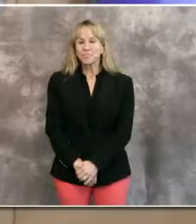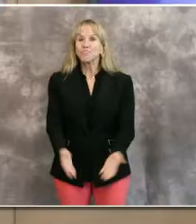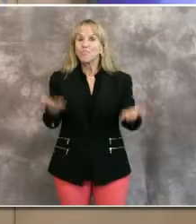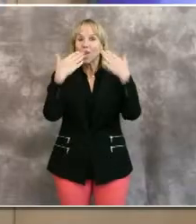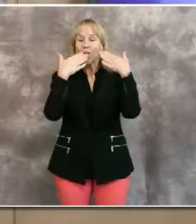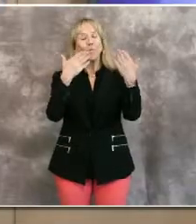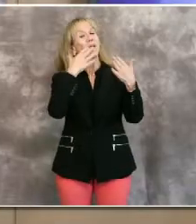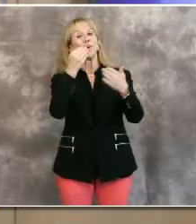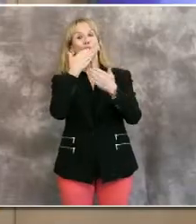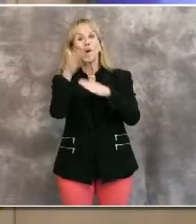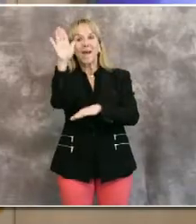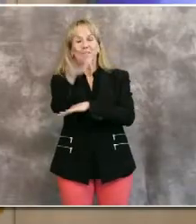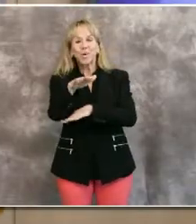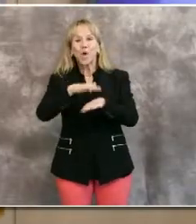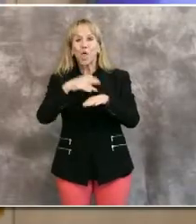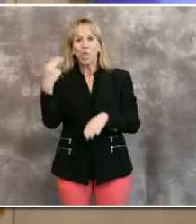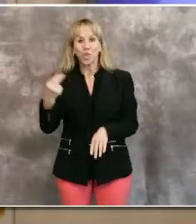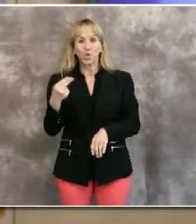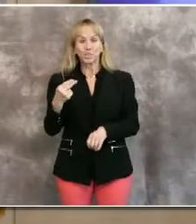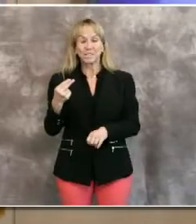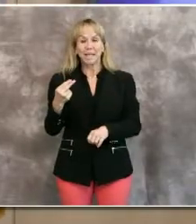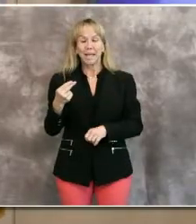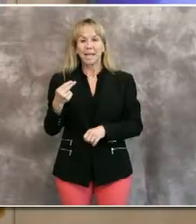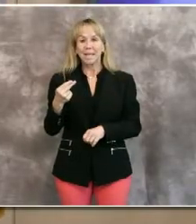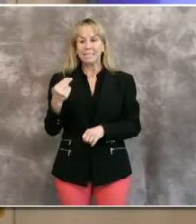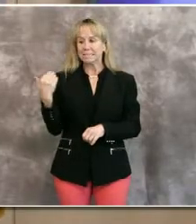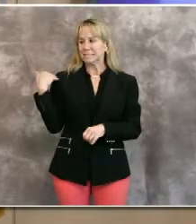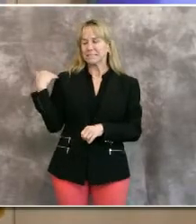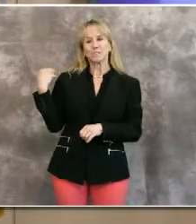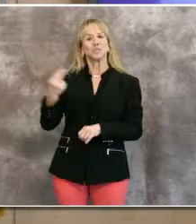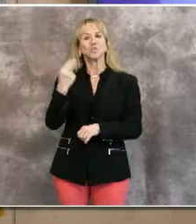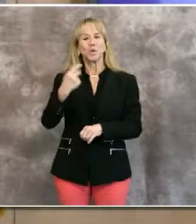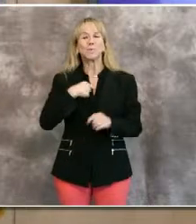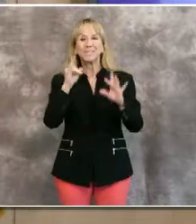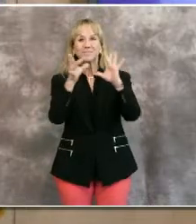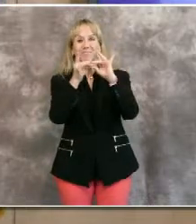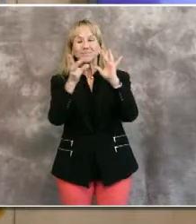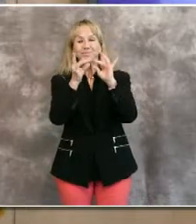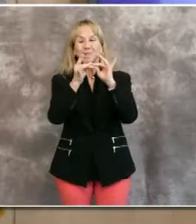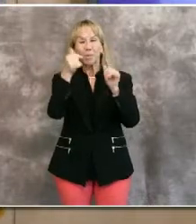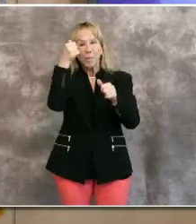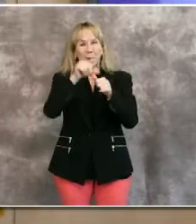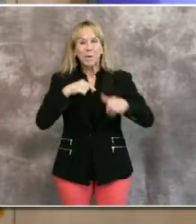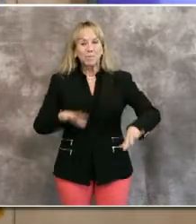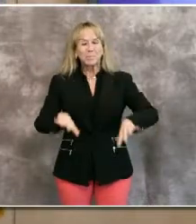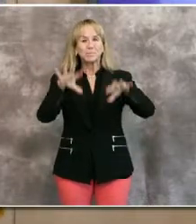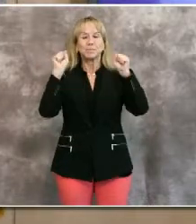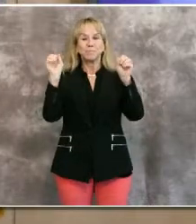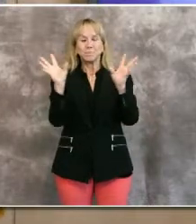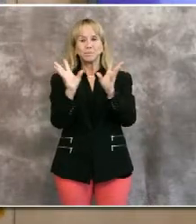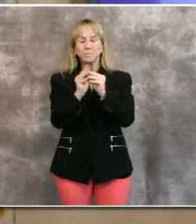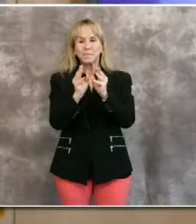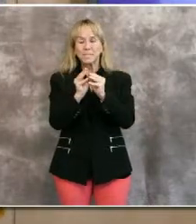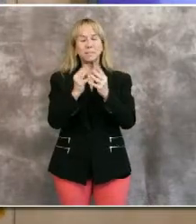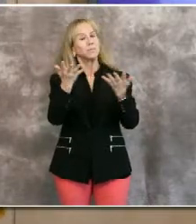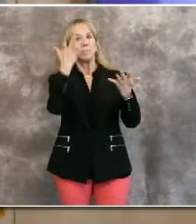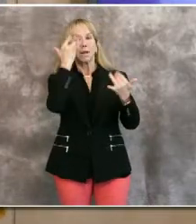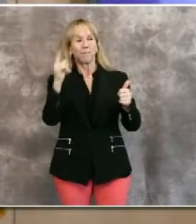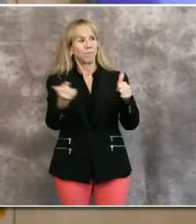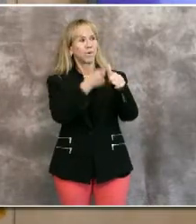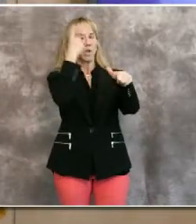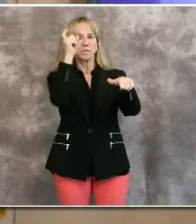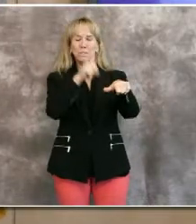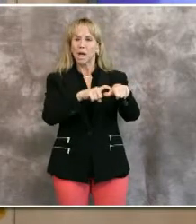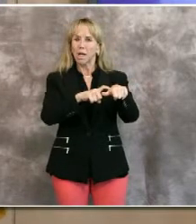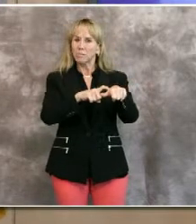Thank you, and good afternoon. On Thursday, when we last spoke to you, we met with you because we had, for the first time under the